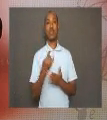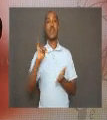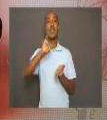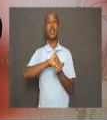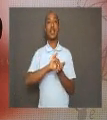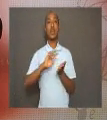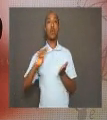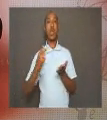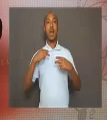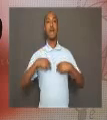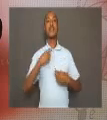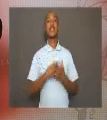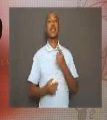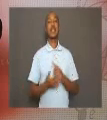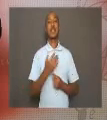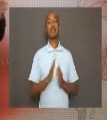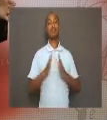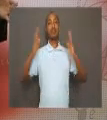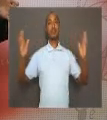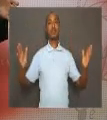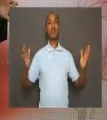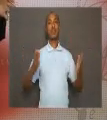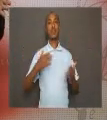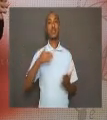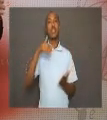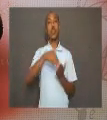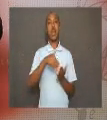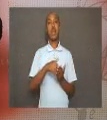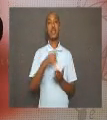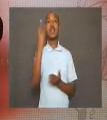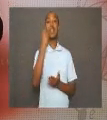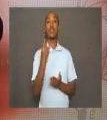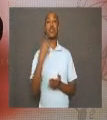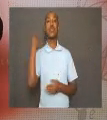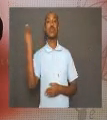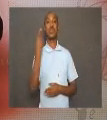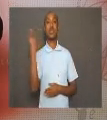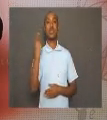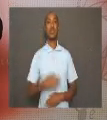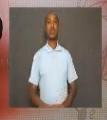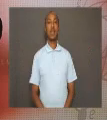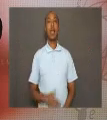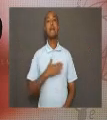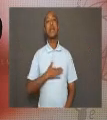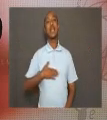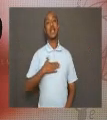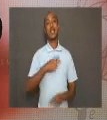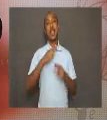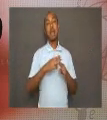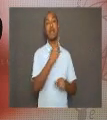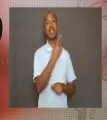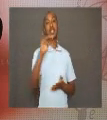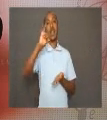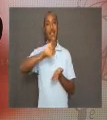salts we have discussed so far, as well as a list of uses. Please name